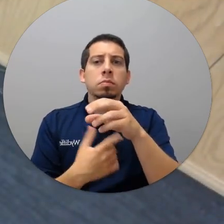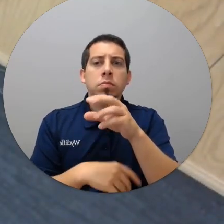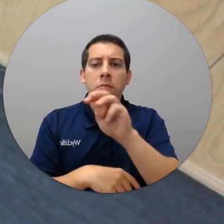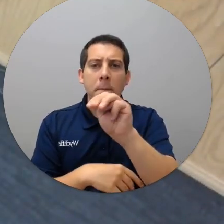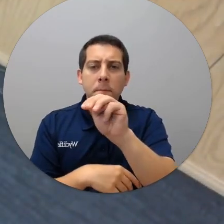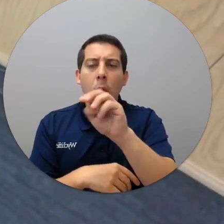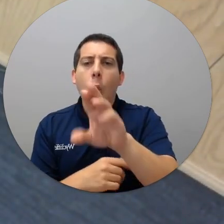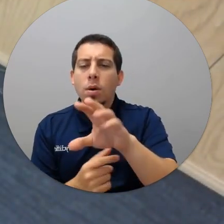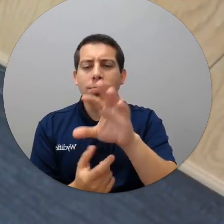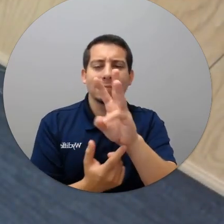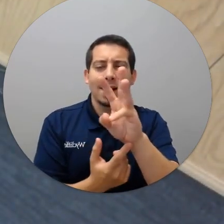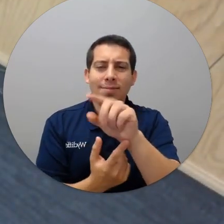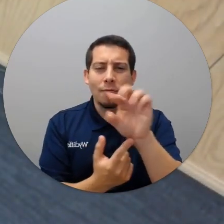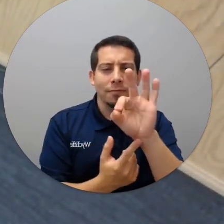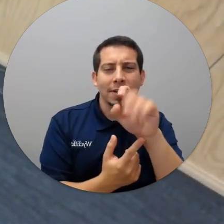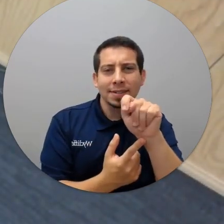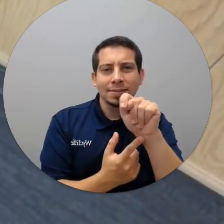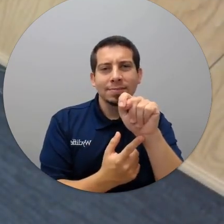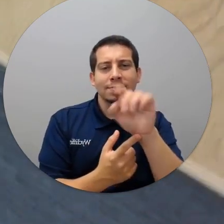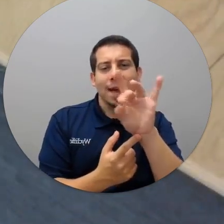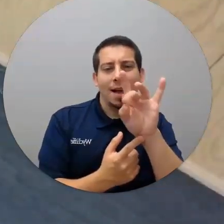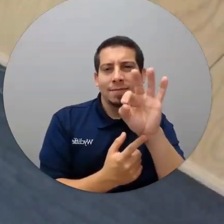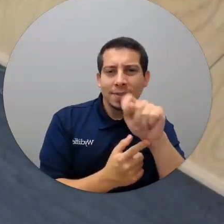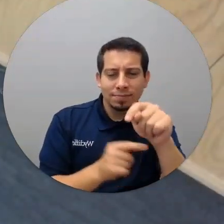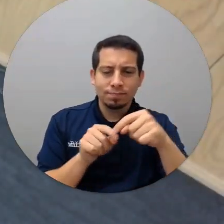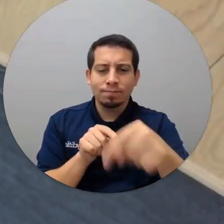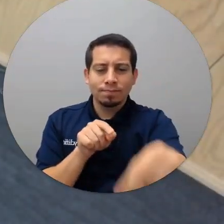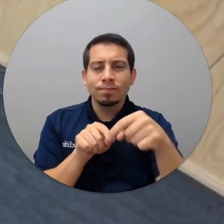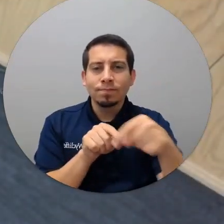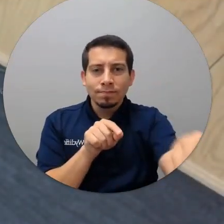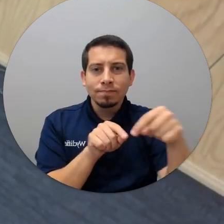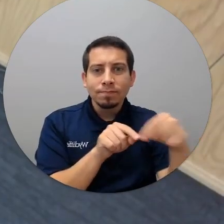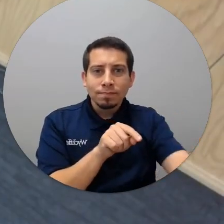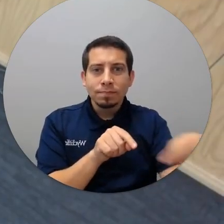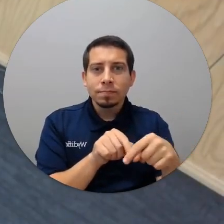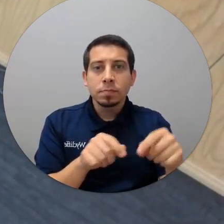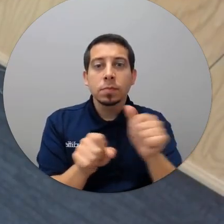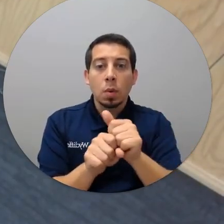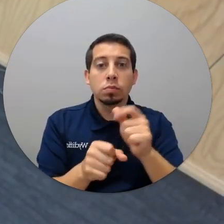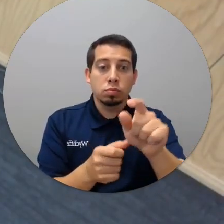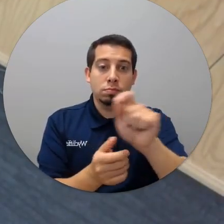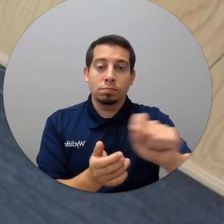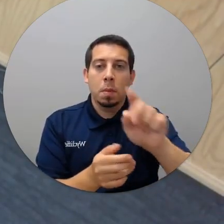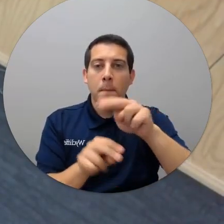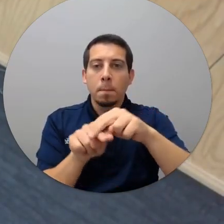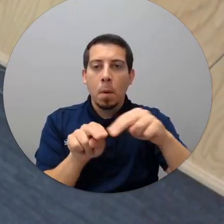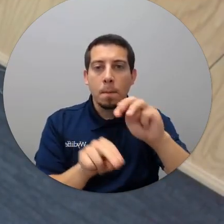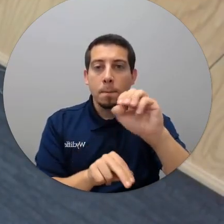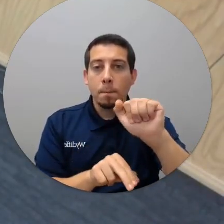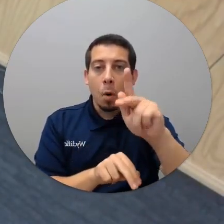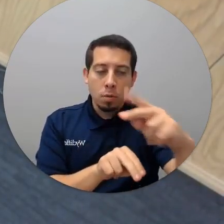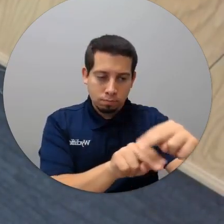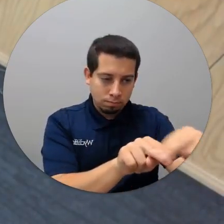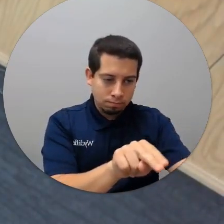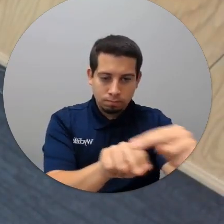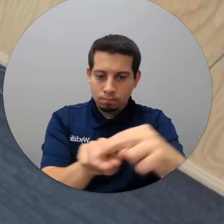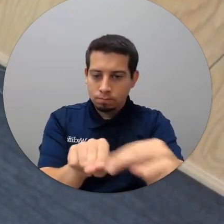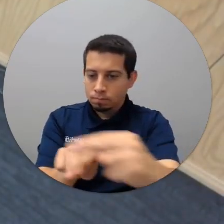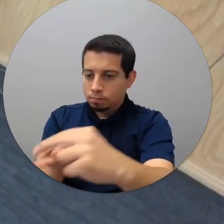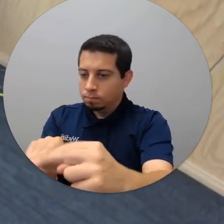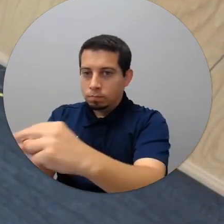away, or 6 feet to 8 feet away. So I'm just going to mark out where each